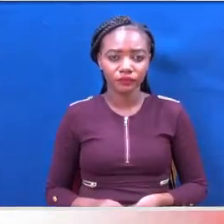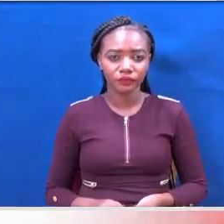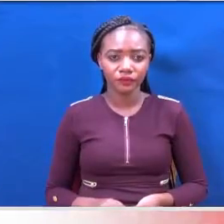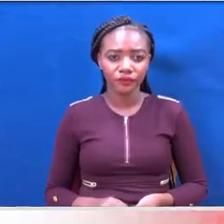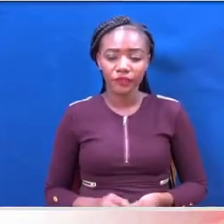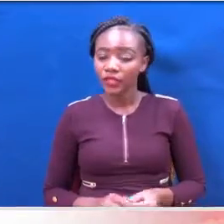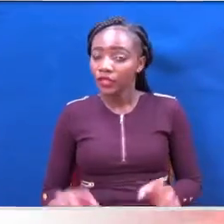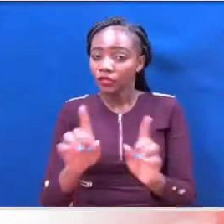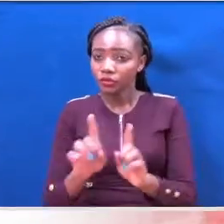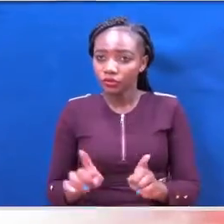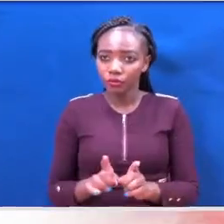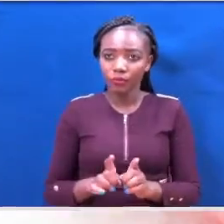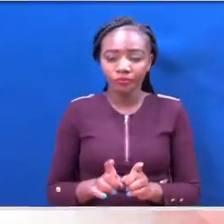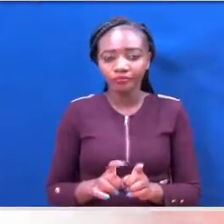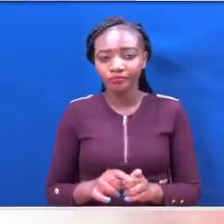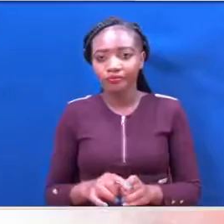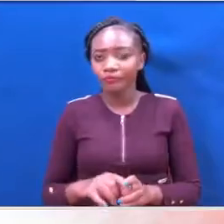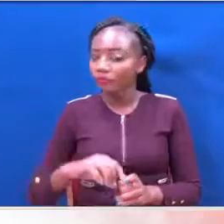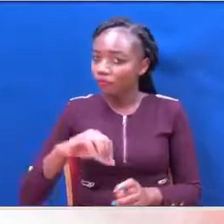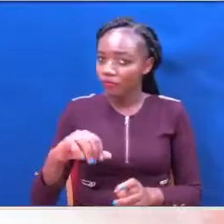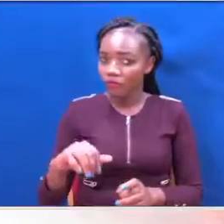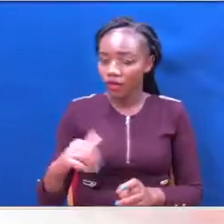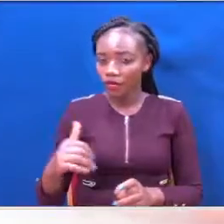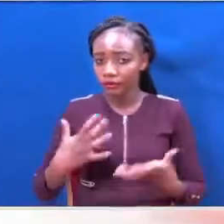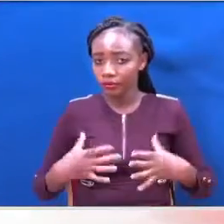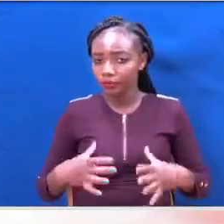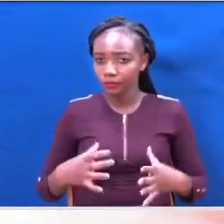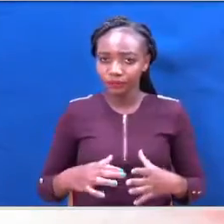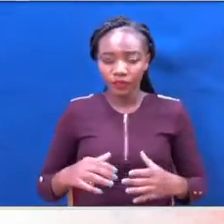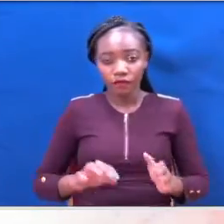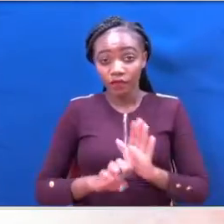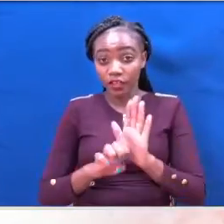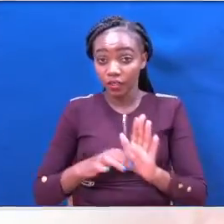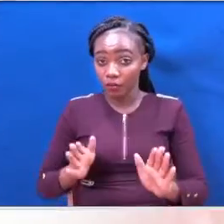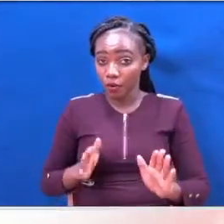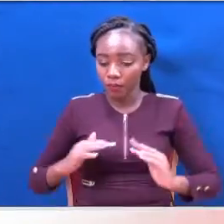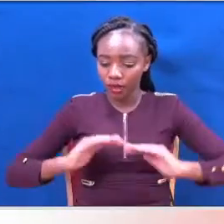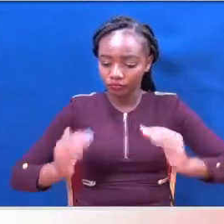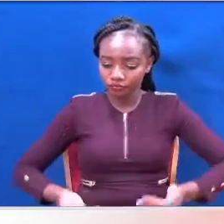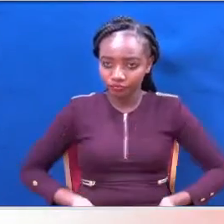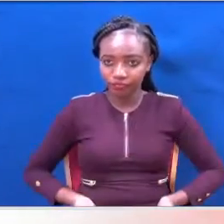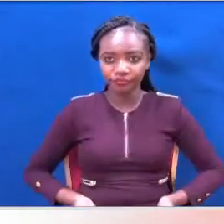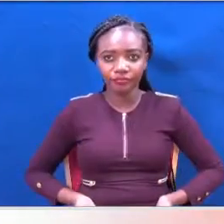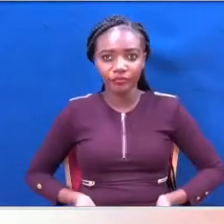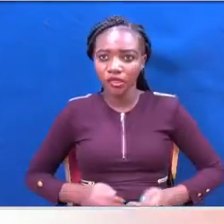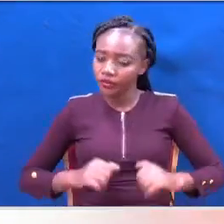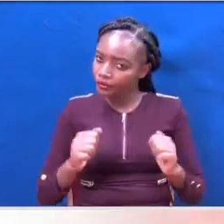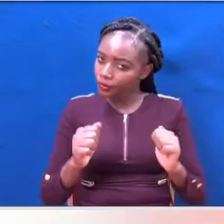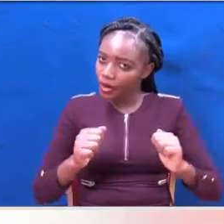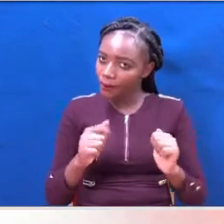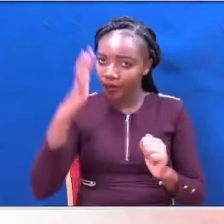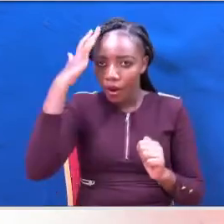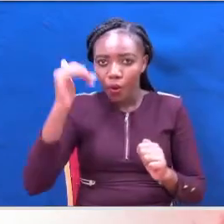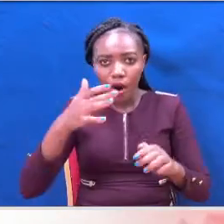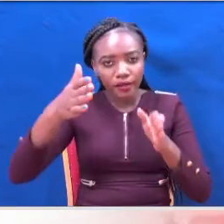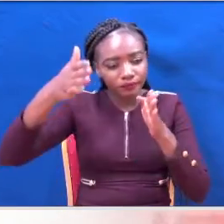But it was not all doom and gloom for the physically challenged, expectant mothers and those with heavy luggage to whom the Nairobi commuter buses